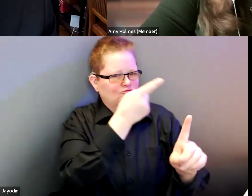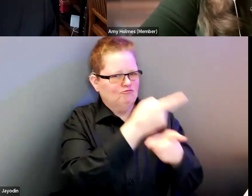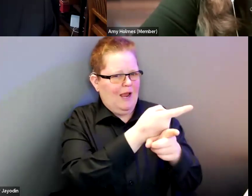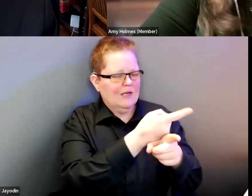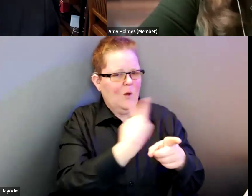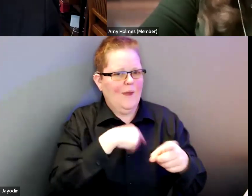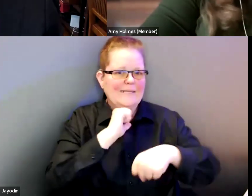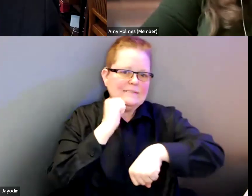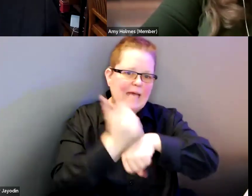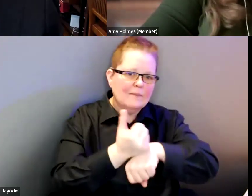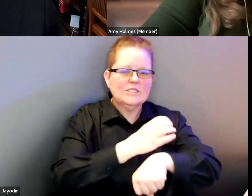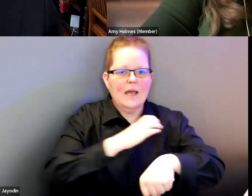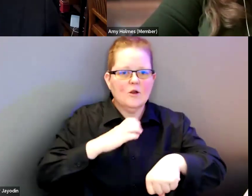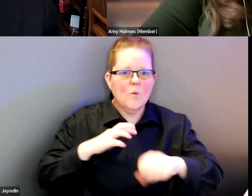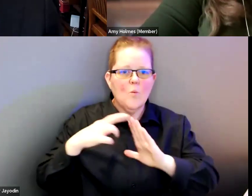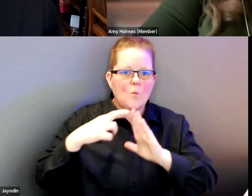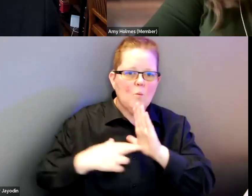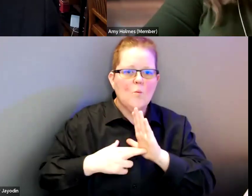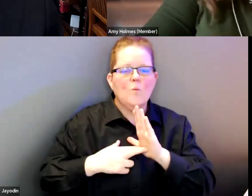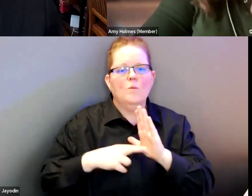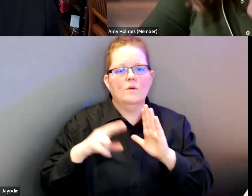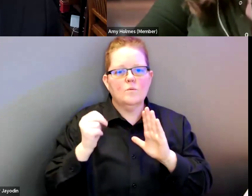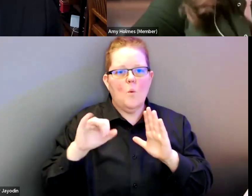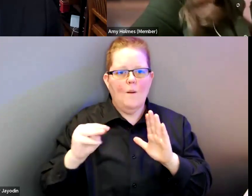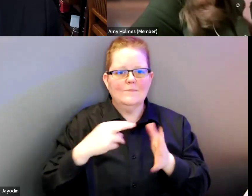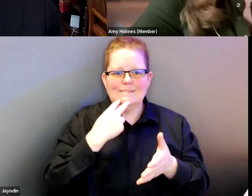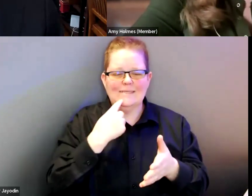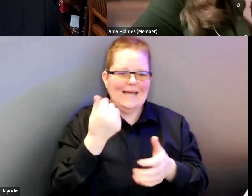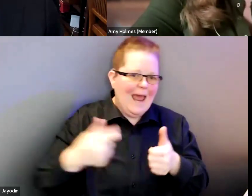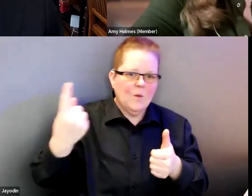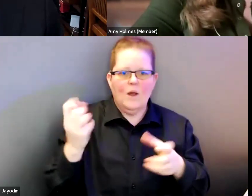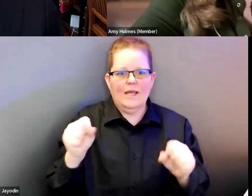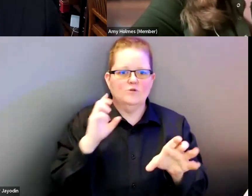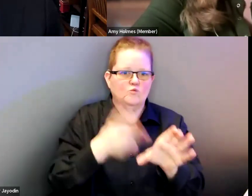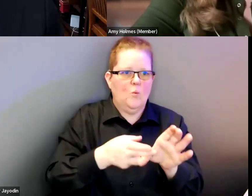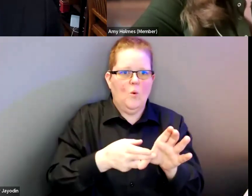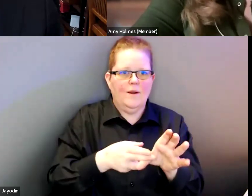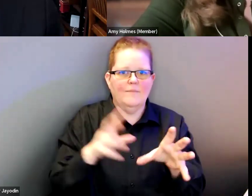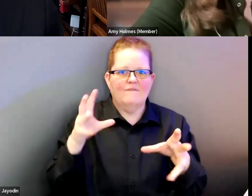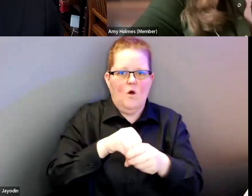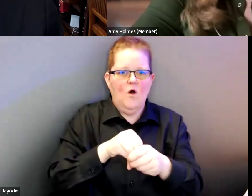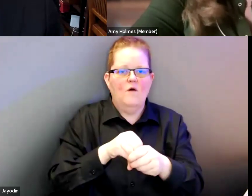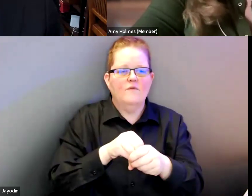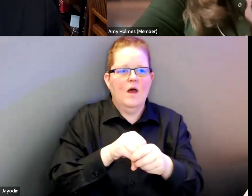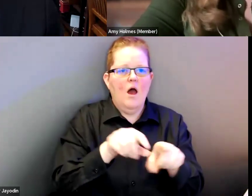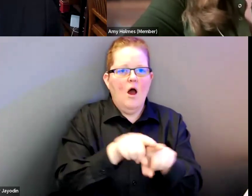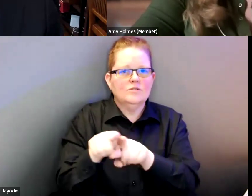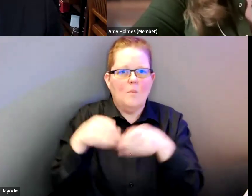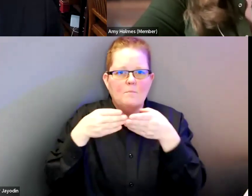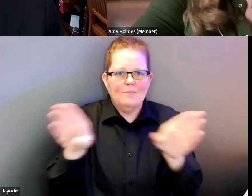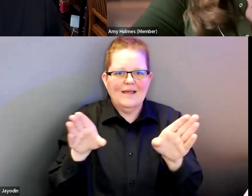committee norm where anybody can sit in on any subcommittee meeting. The subcommittee meetings themselves would be publicly available because that's the way subcommittee meetings